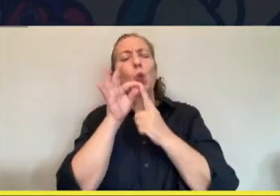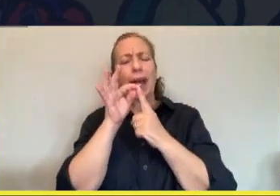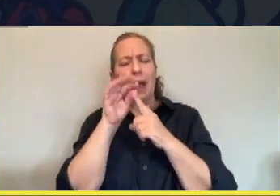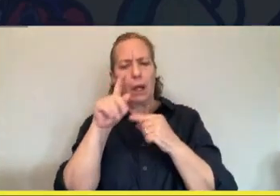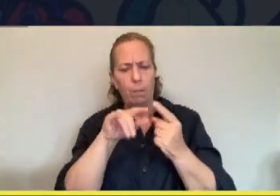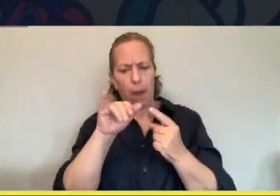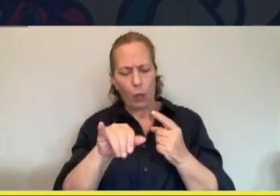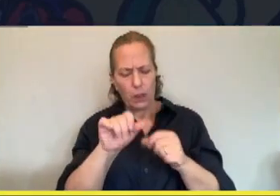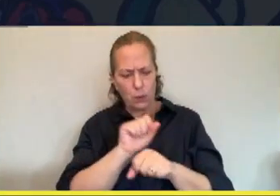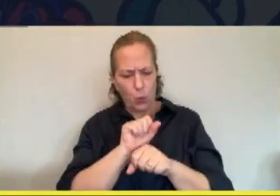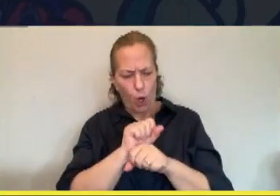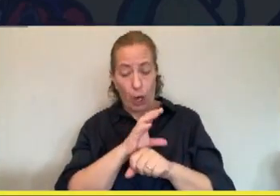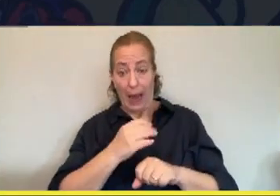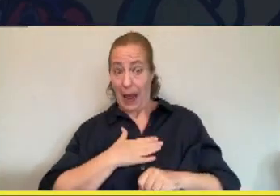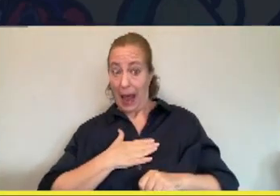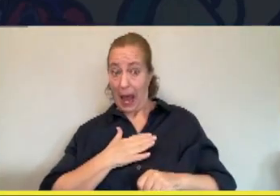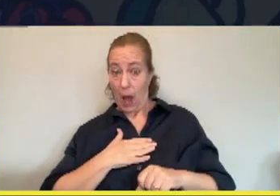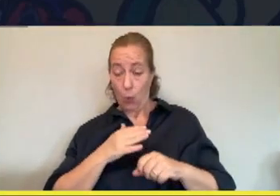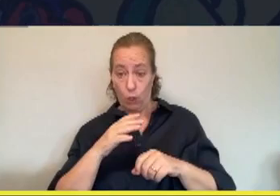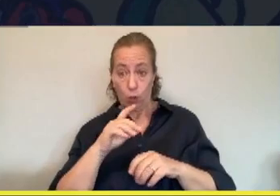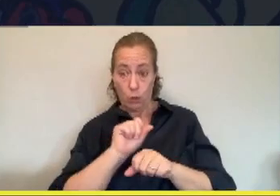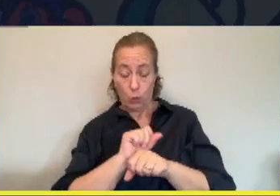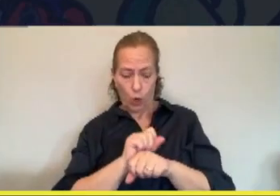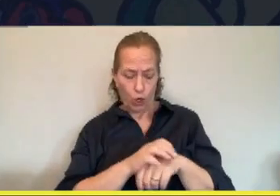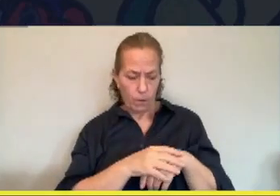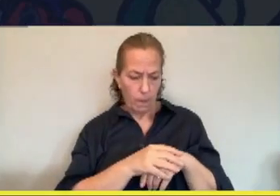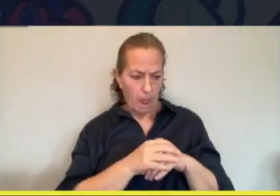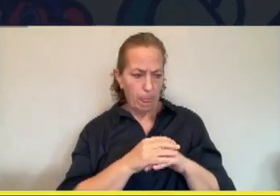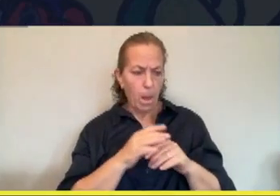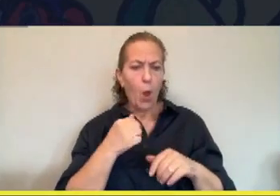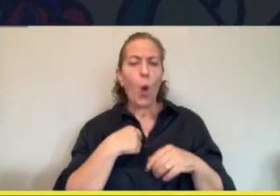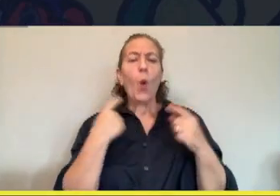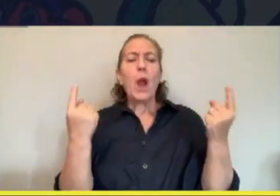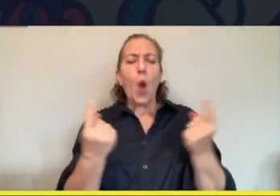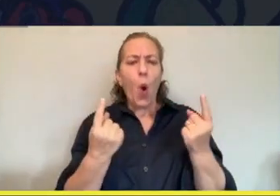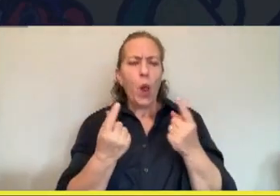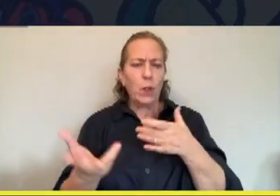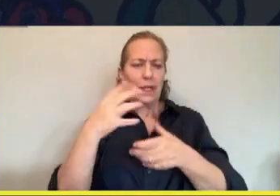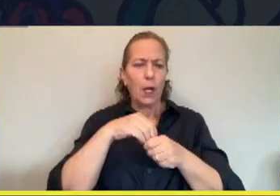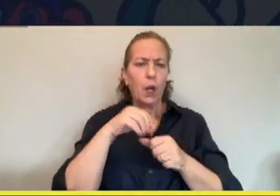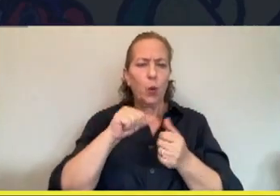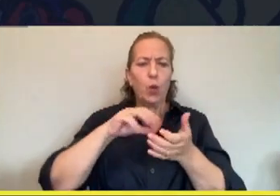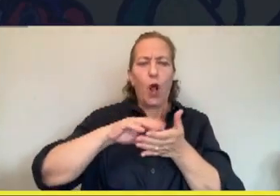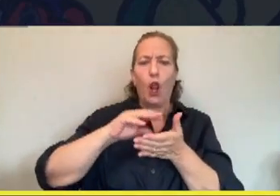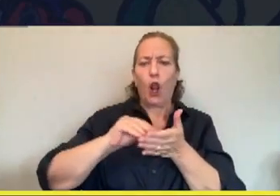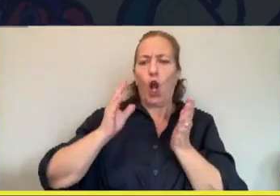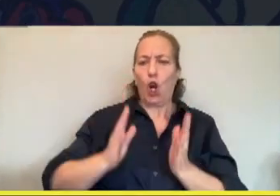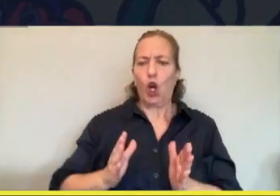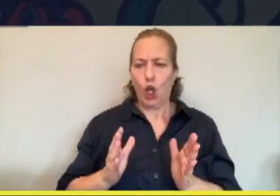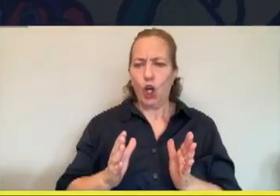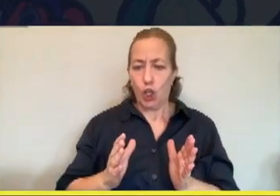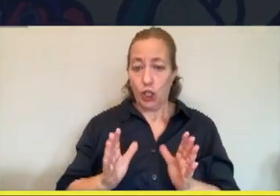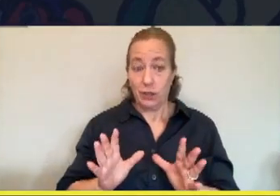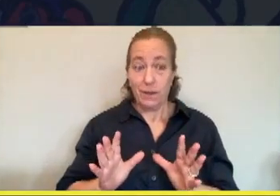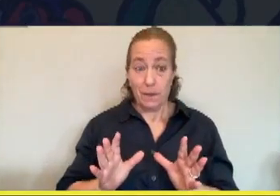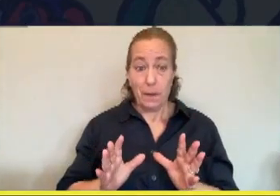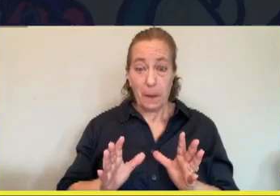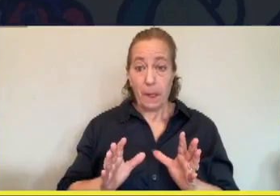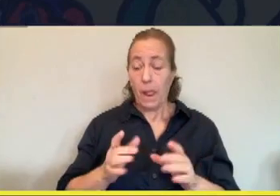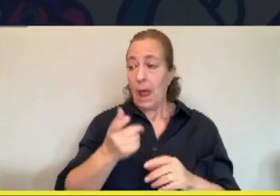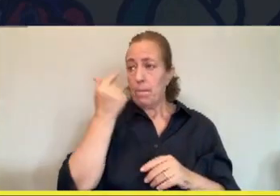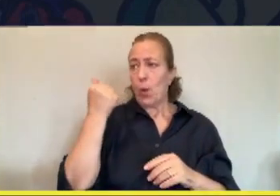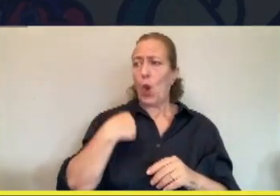particular is that we always include a learner. So we are not as proximal, right, to what's happening in the